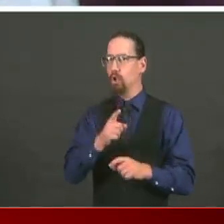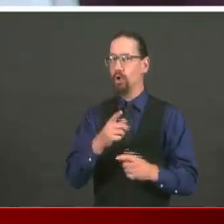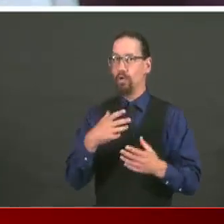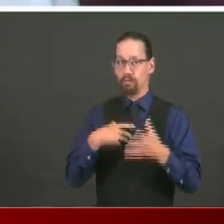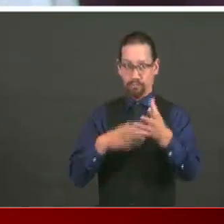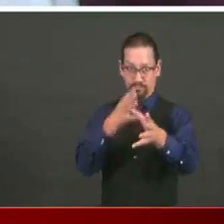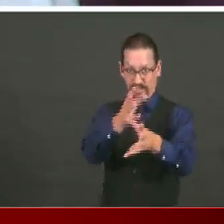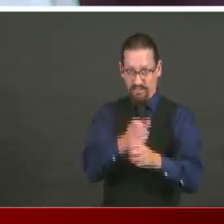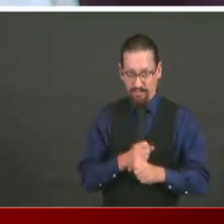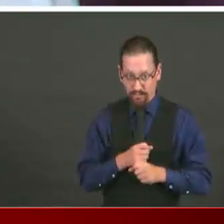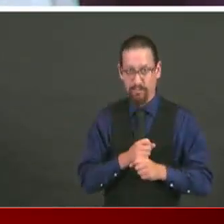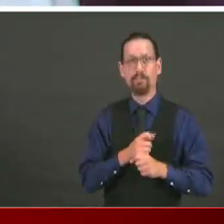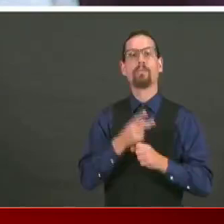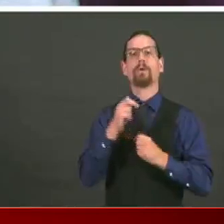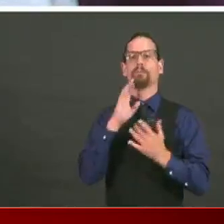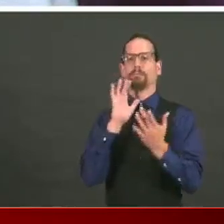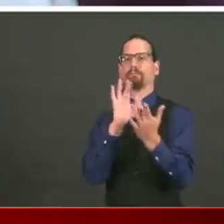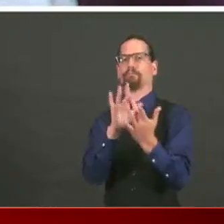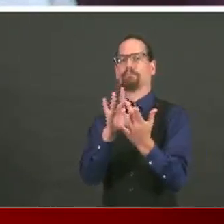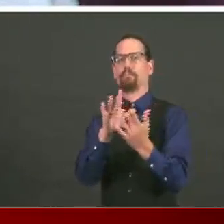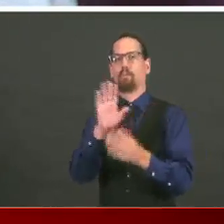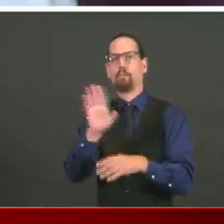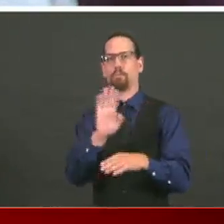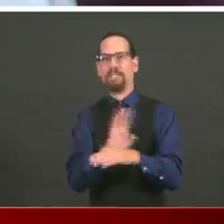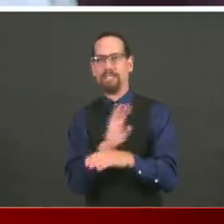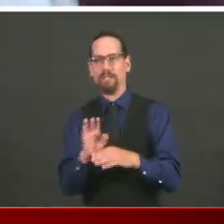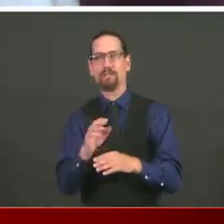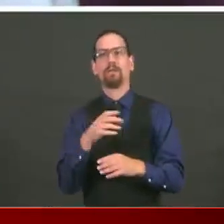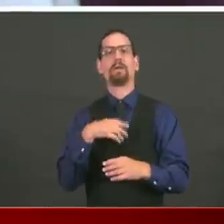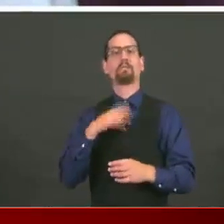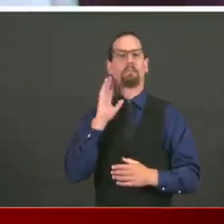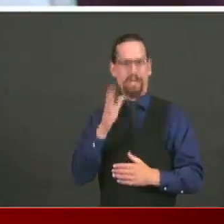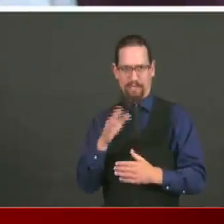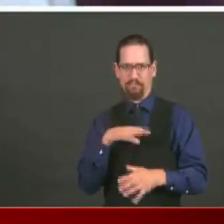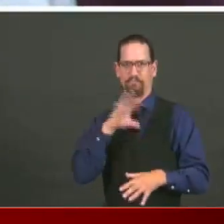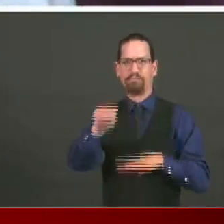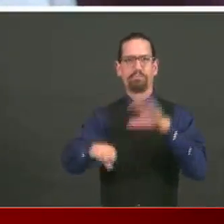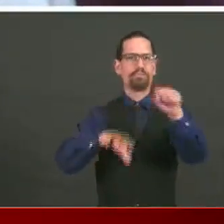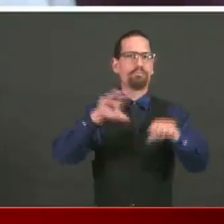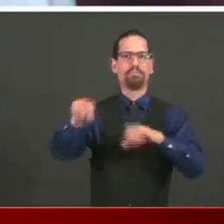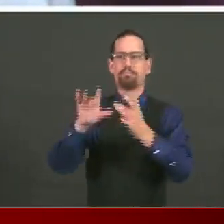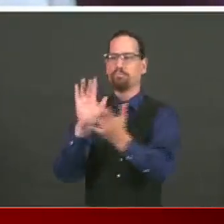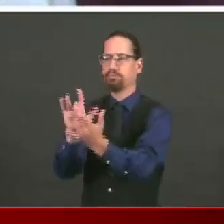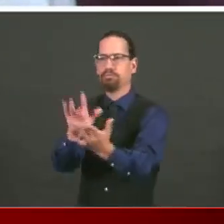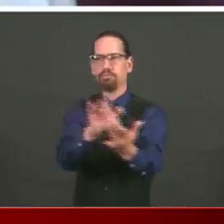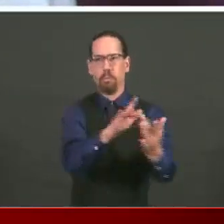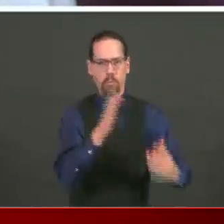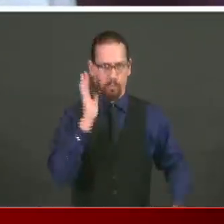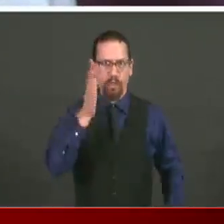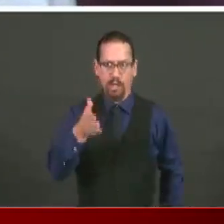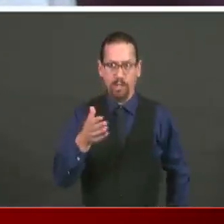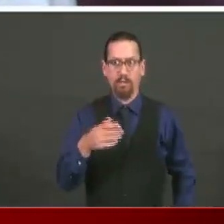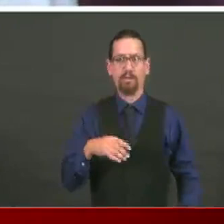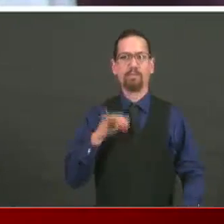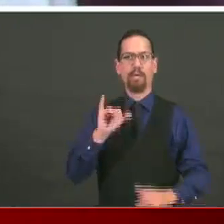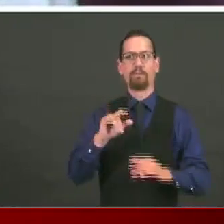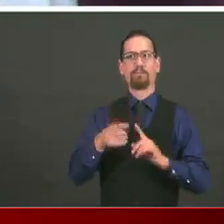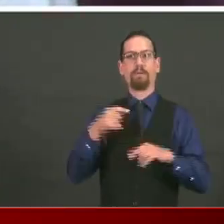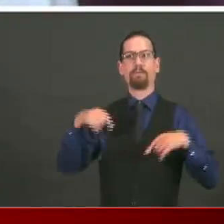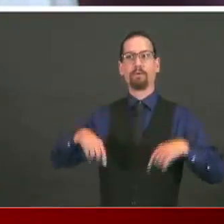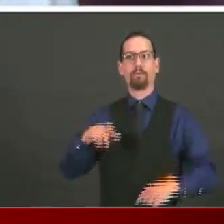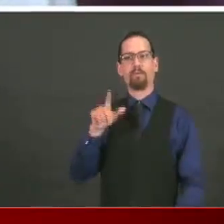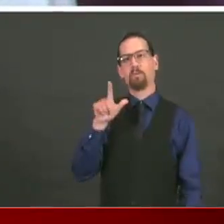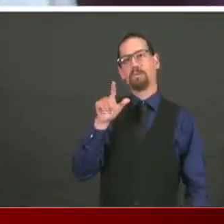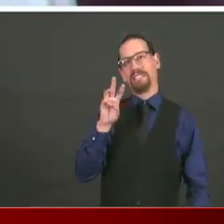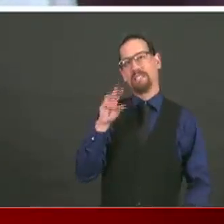how there's funds for technical assistance and outreach in the additional $26 million on top of the $50 million